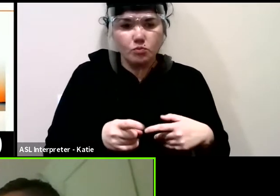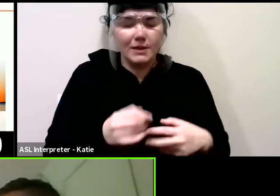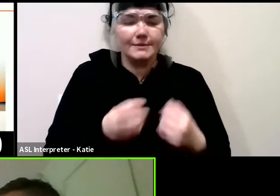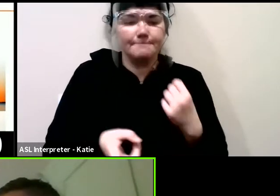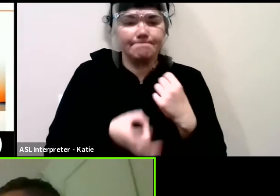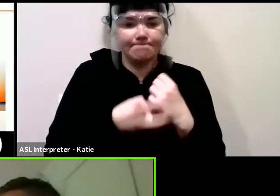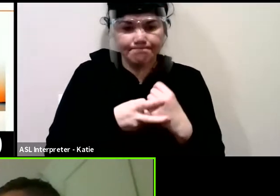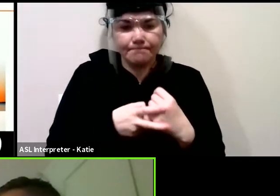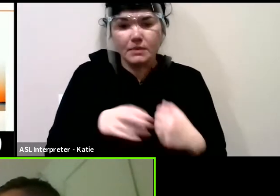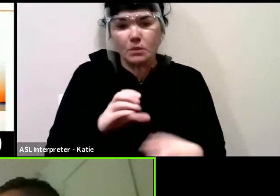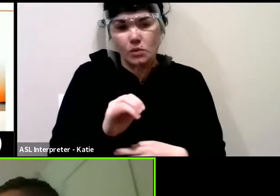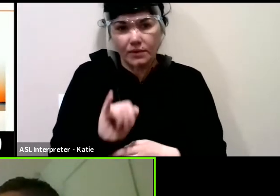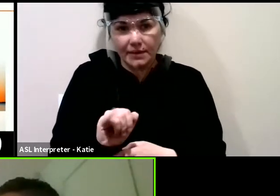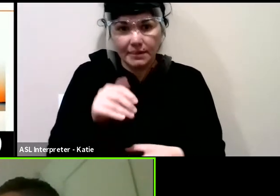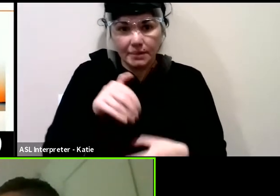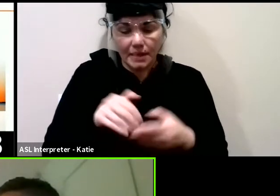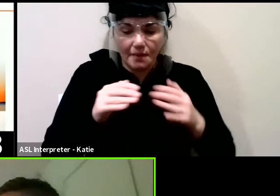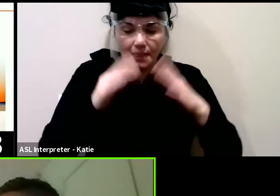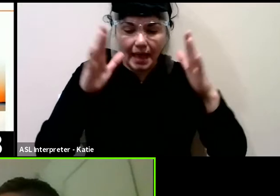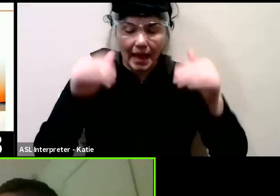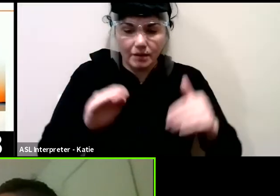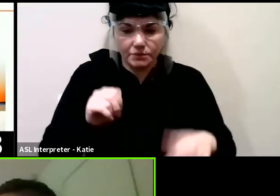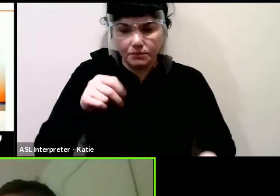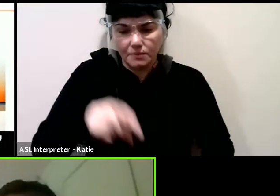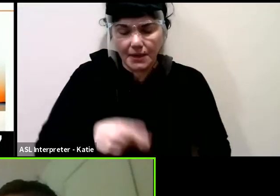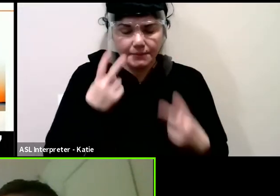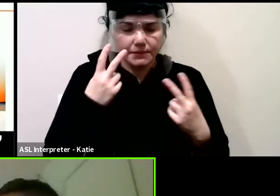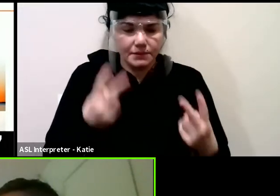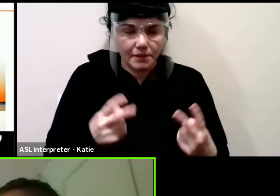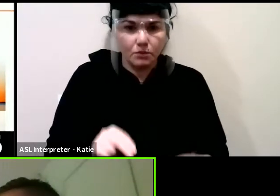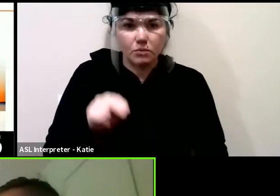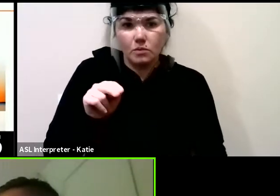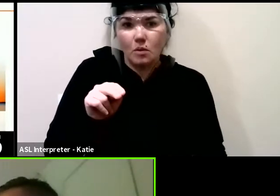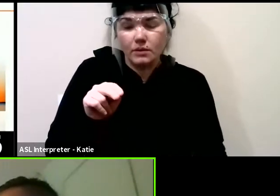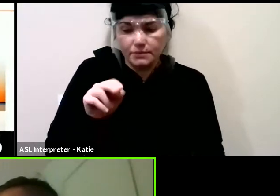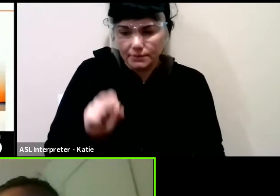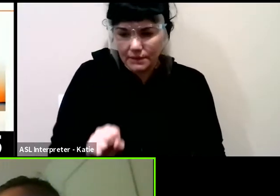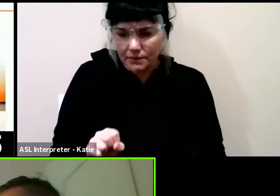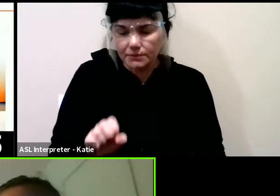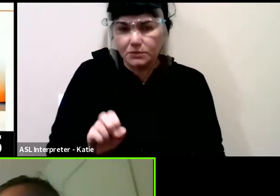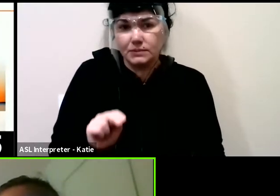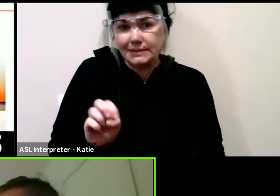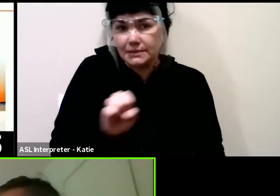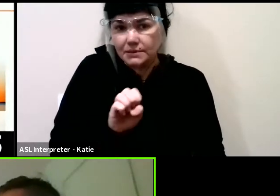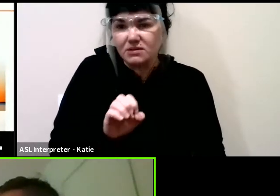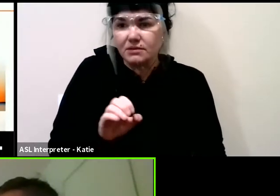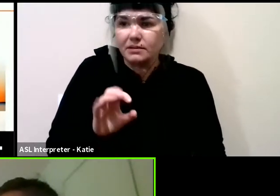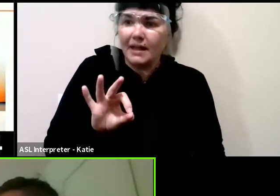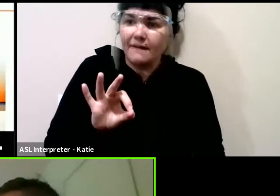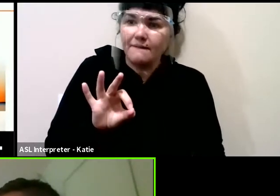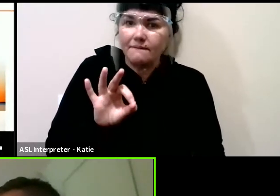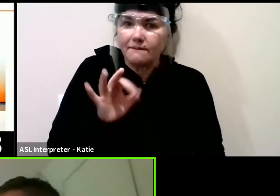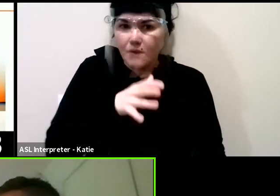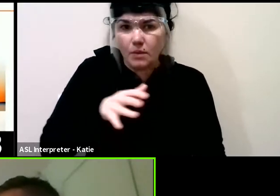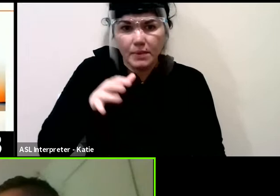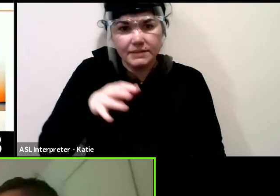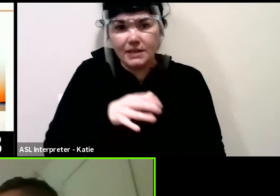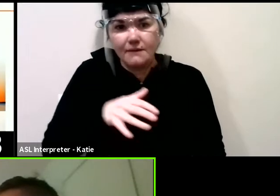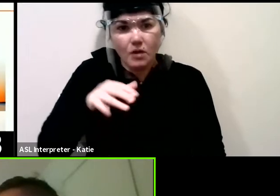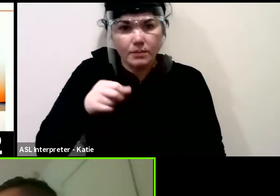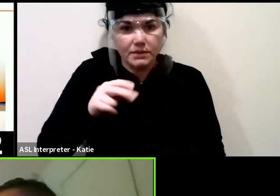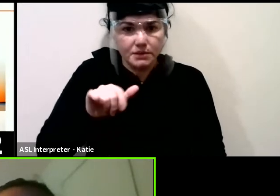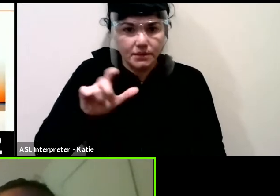i think you may want to revisit some of the vertical north south southeastern oakland county districts like farmington and farmington hills to better take into account